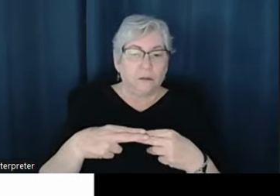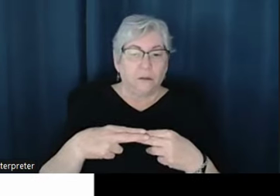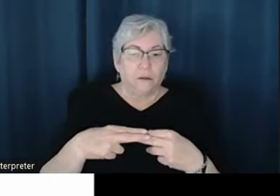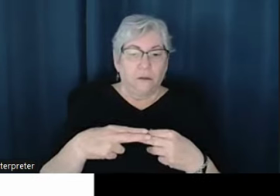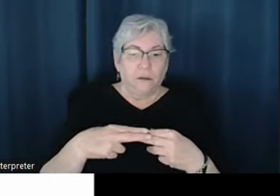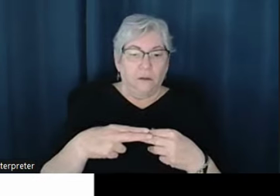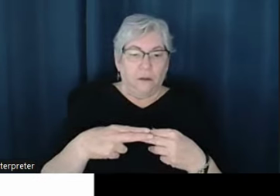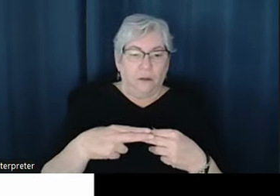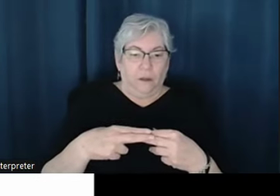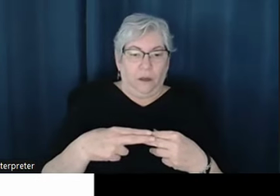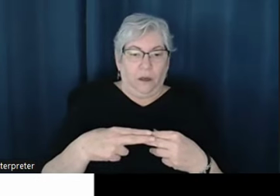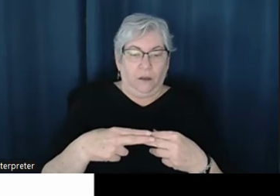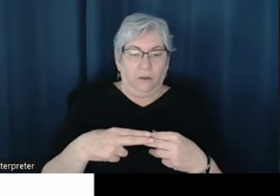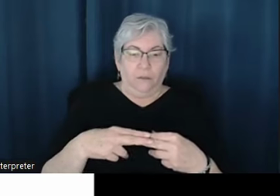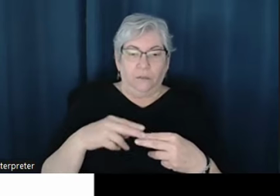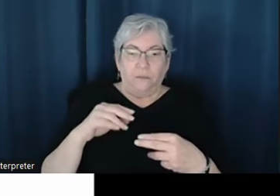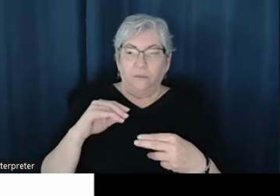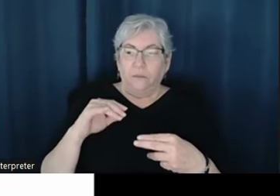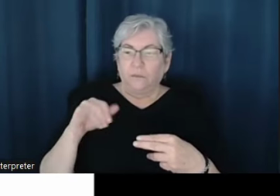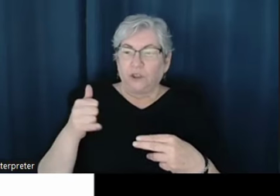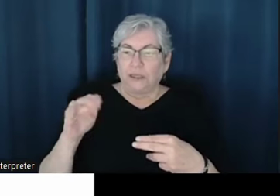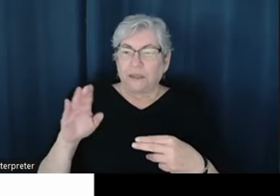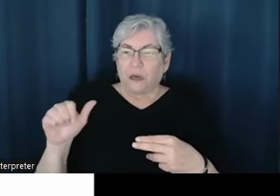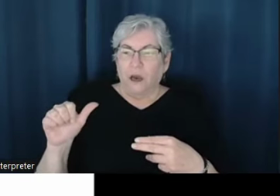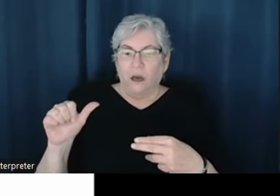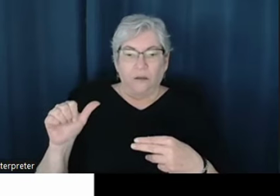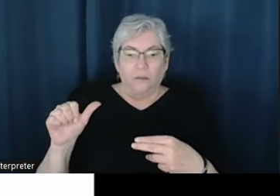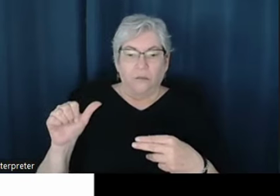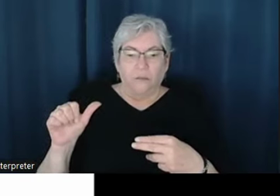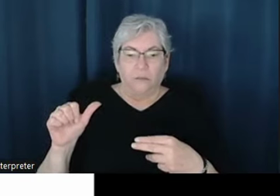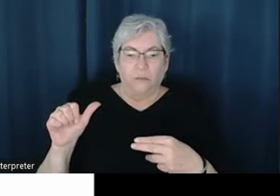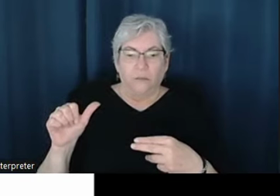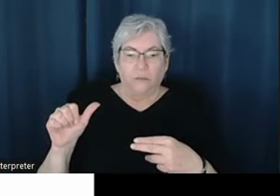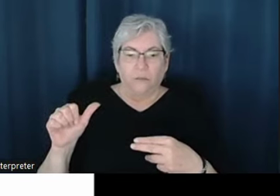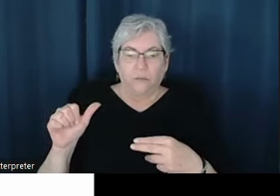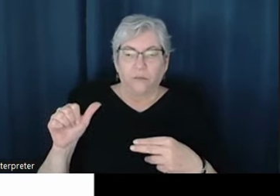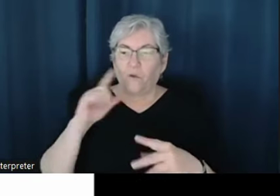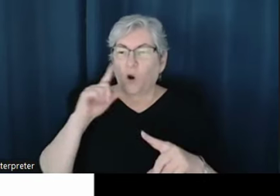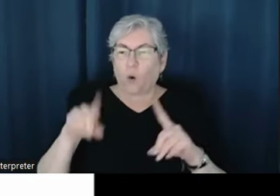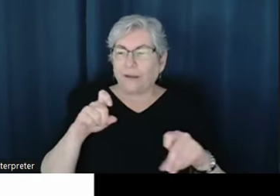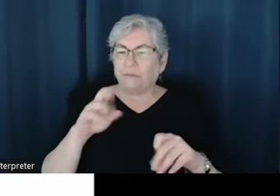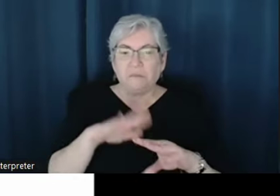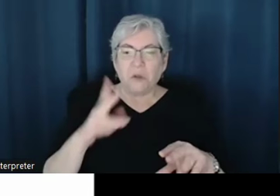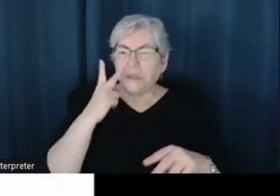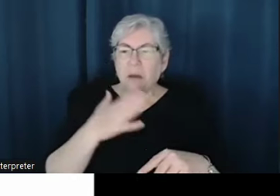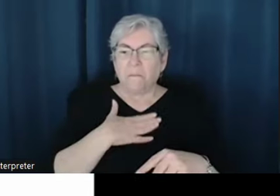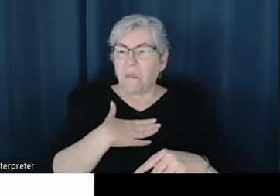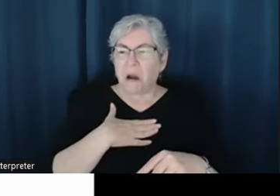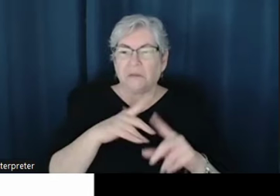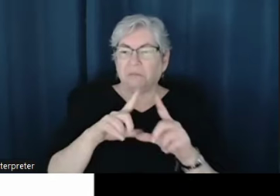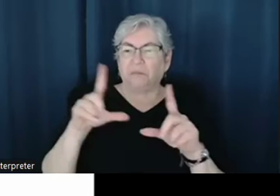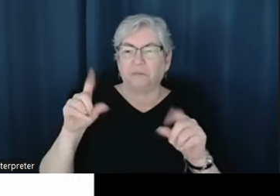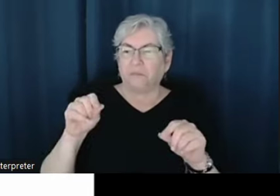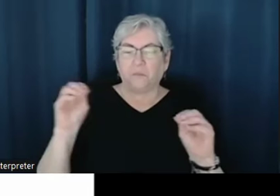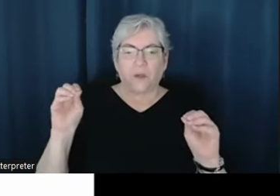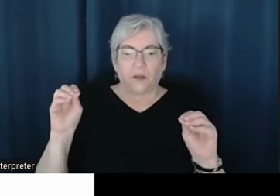I think it's Jessica. Unmuted. Who have Muted. to track the questions, because I don't see any on my screen. So we